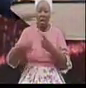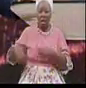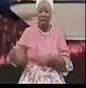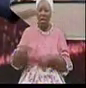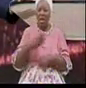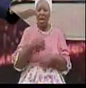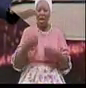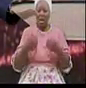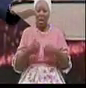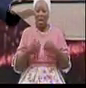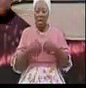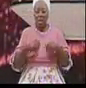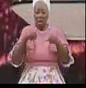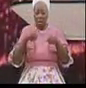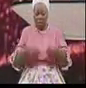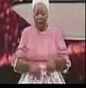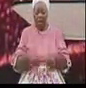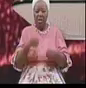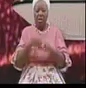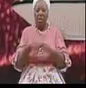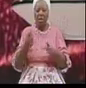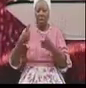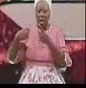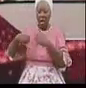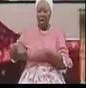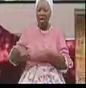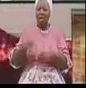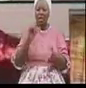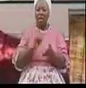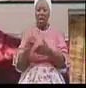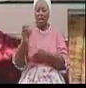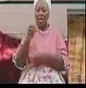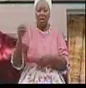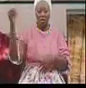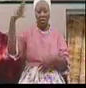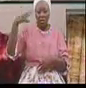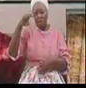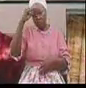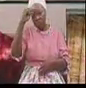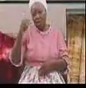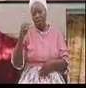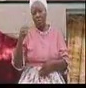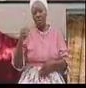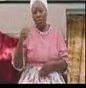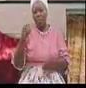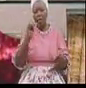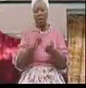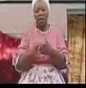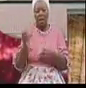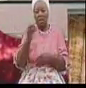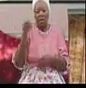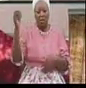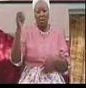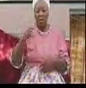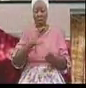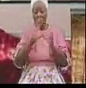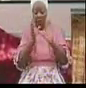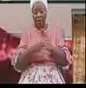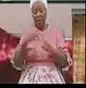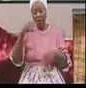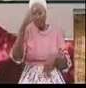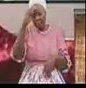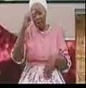and abides in the heart, that gracious man, that converted